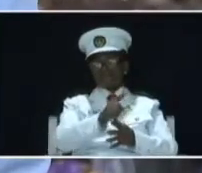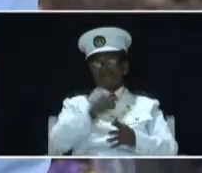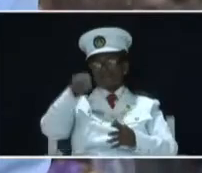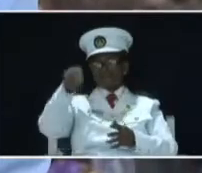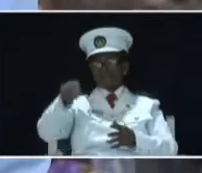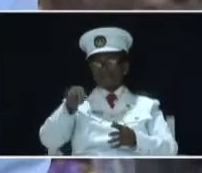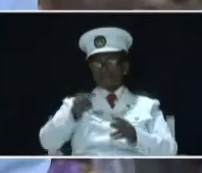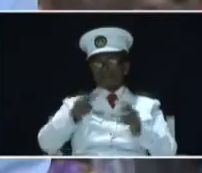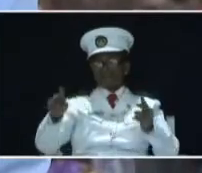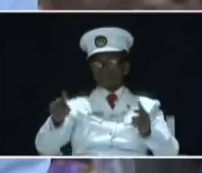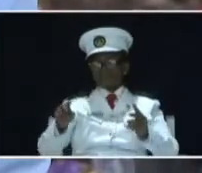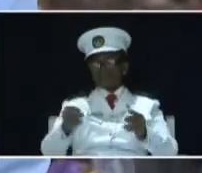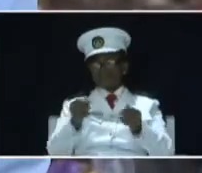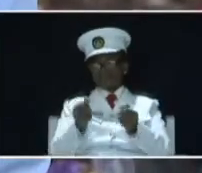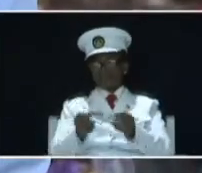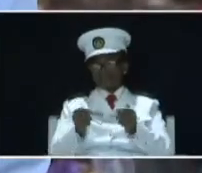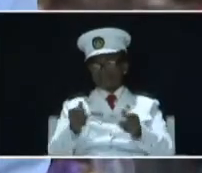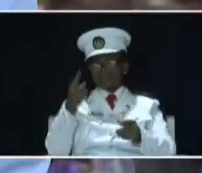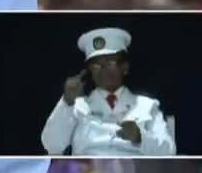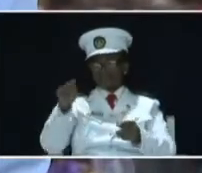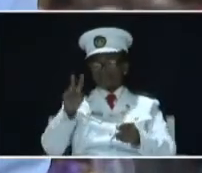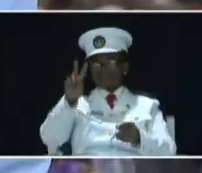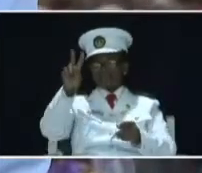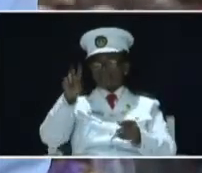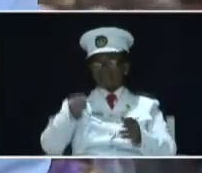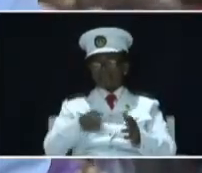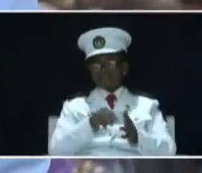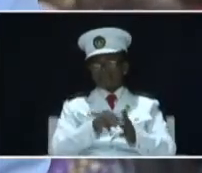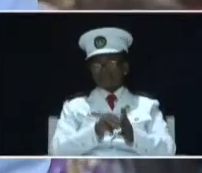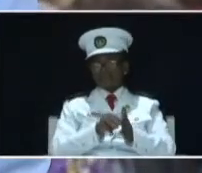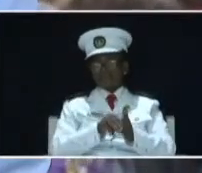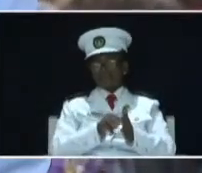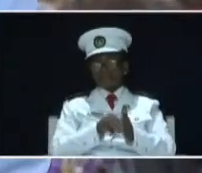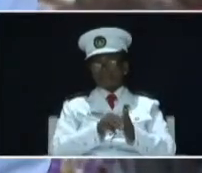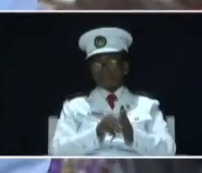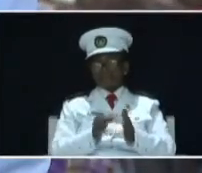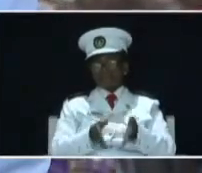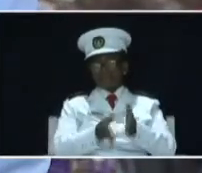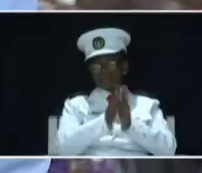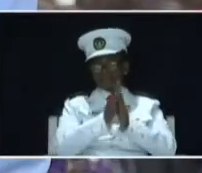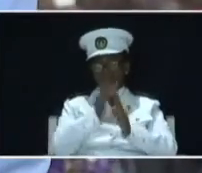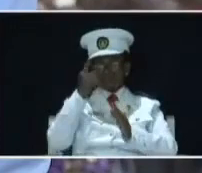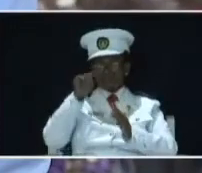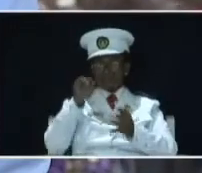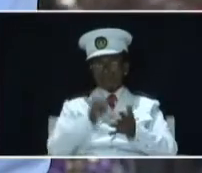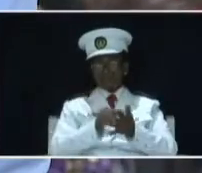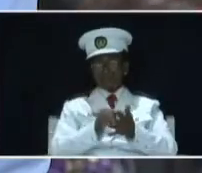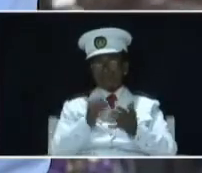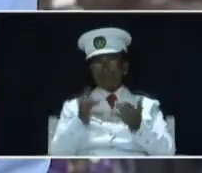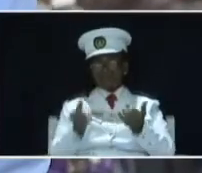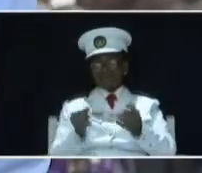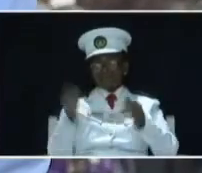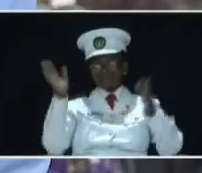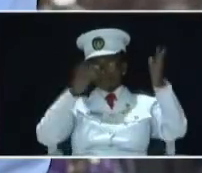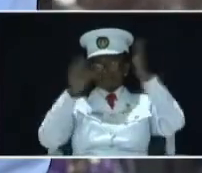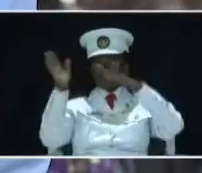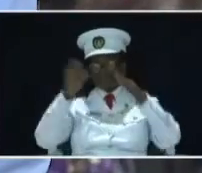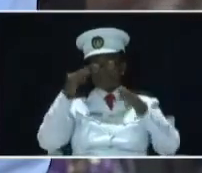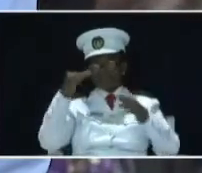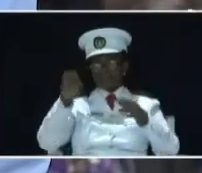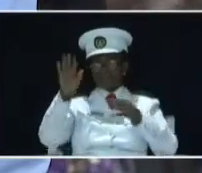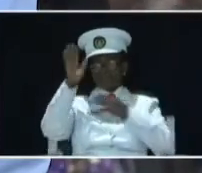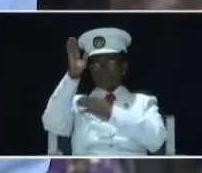For 2 minutes, ask for it now. The wind of God is blowing. It's blowing